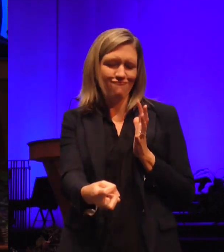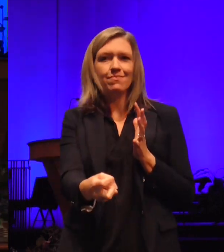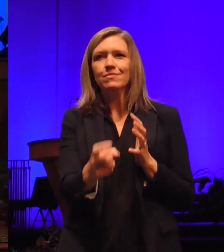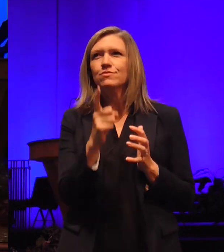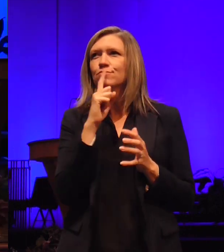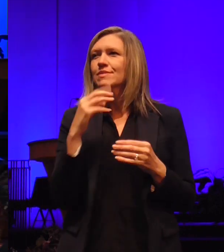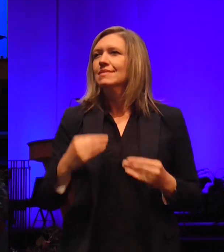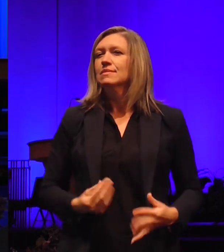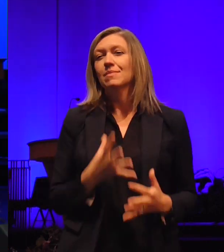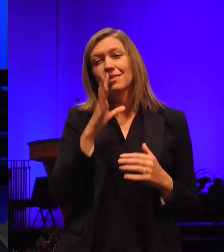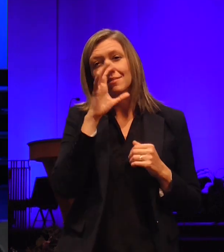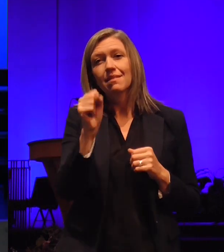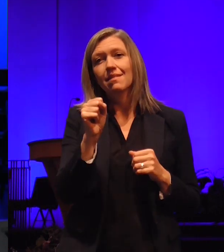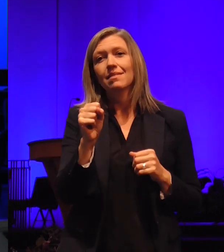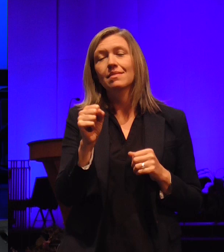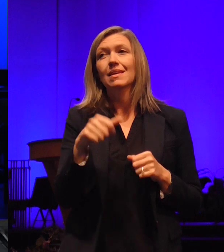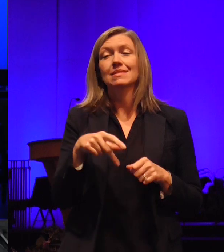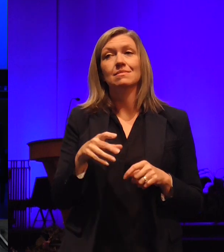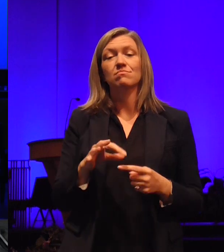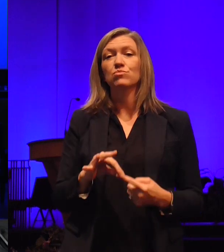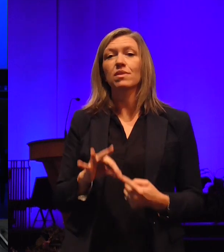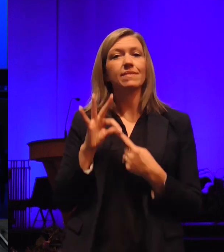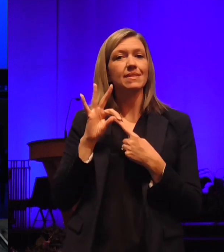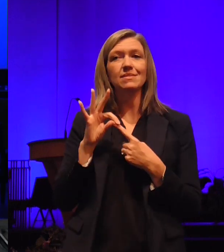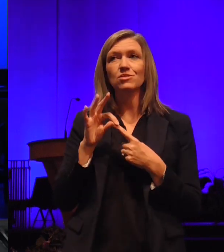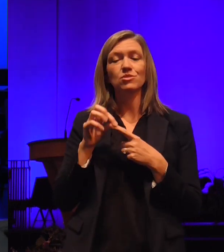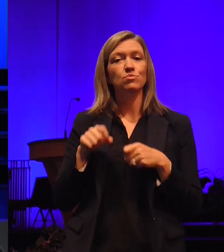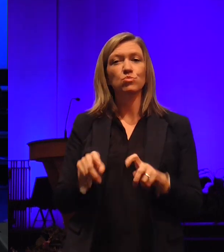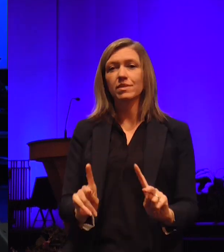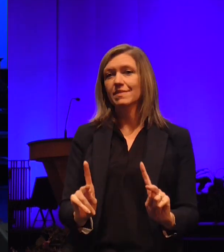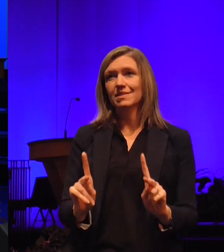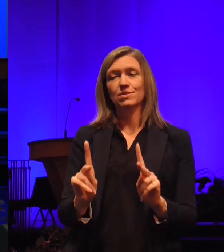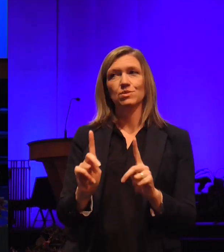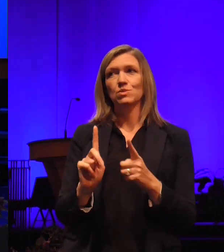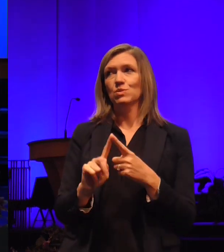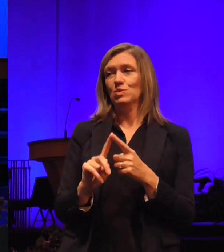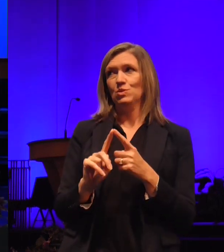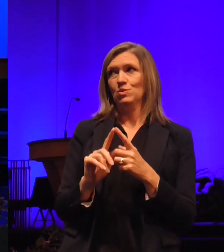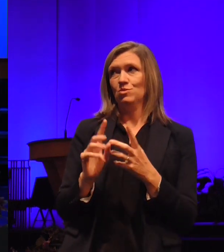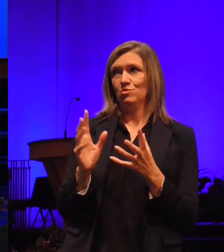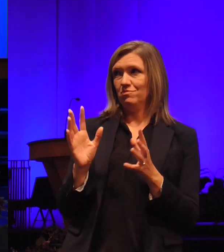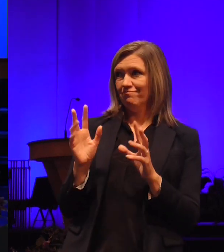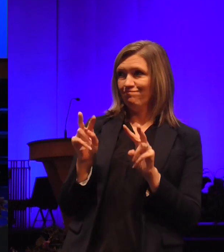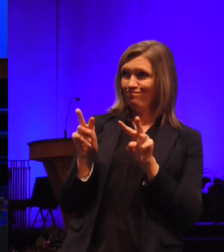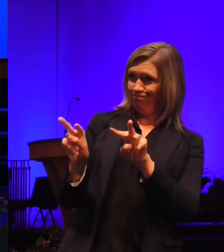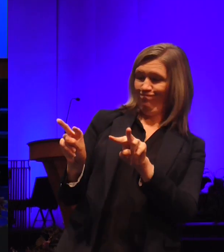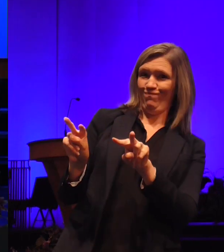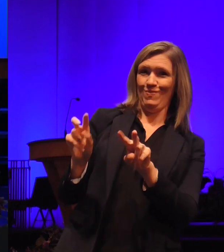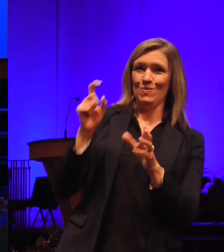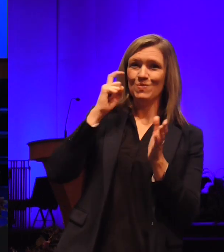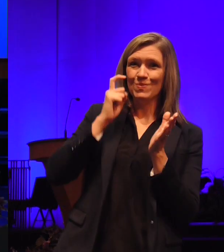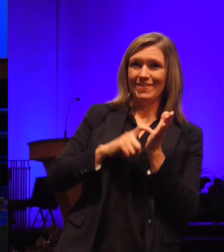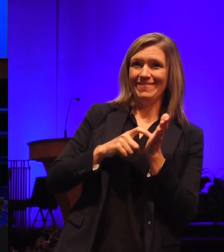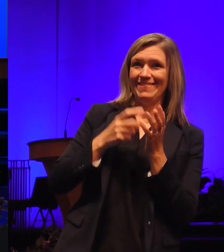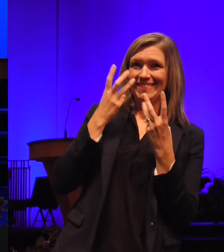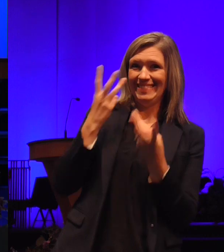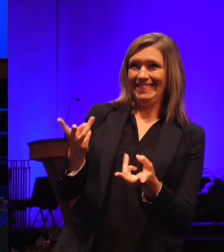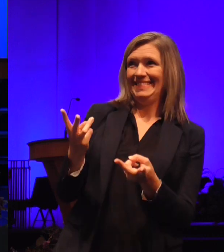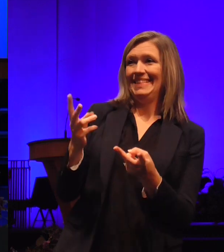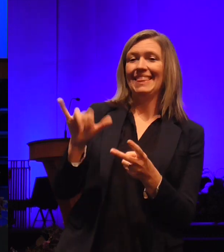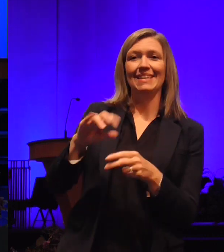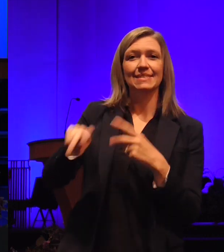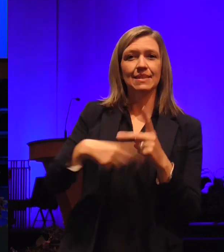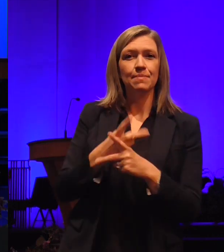and it's a great privilege. It's a privilege of a lifetime to behold and witness that type of experience. Anyone